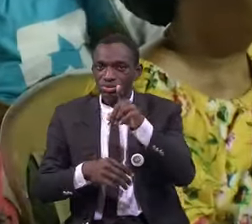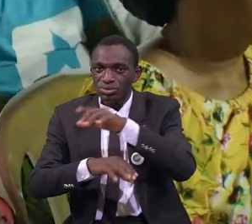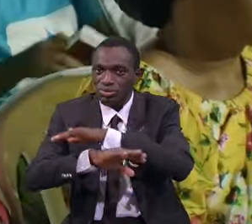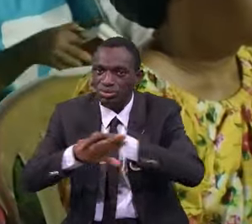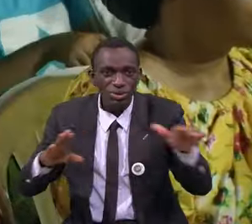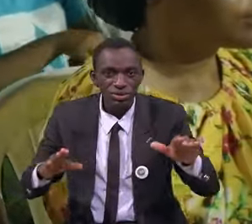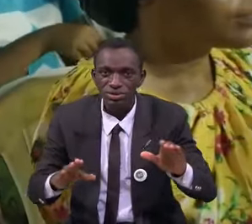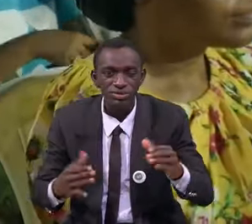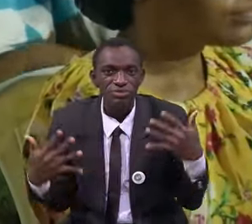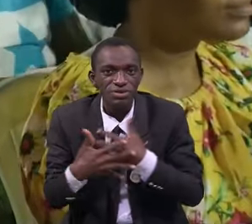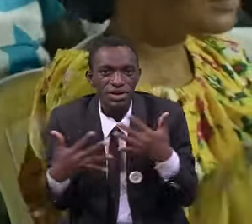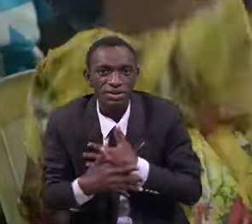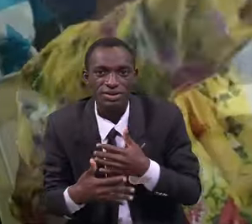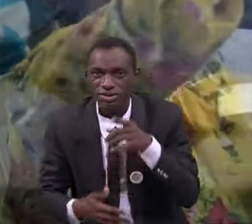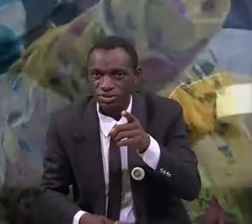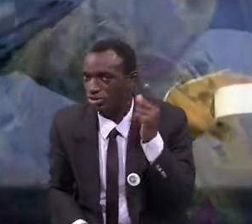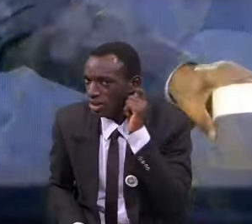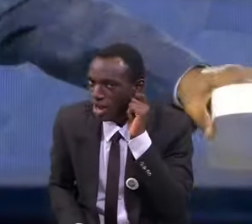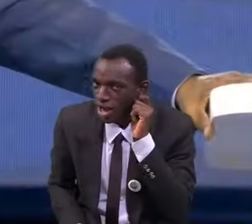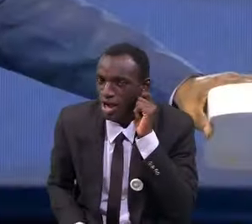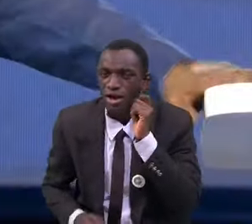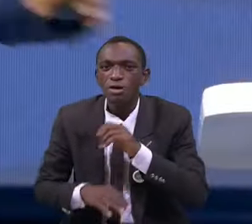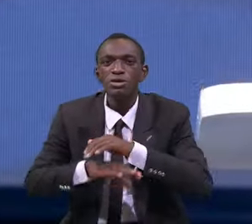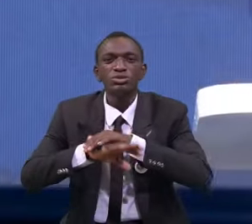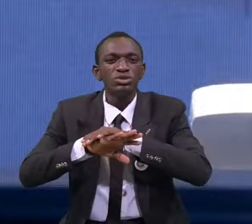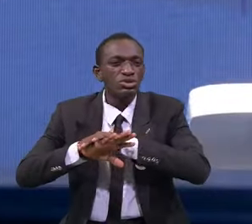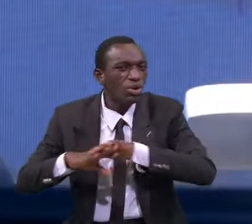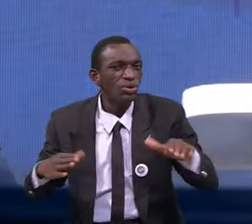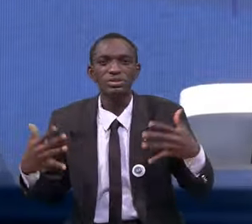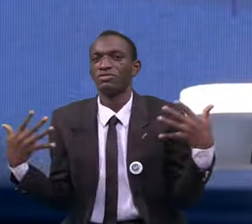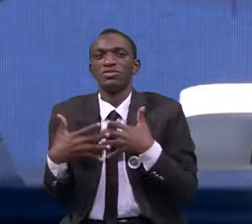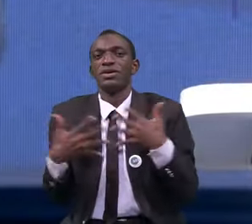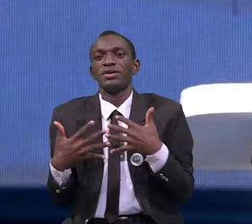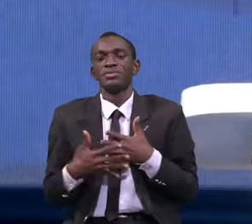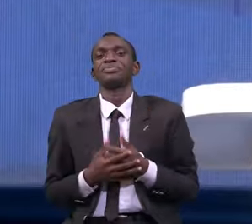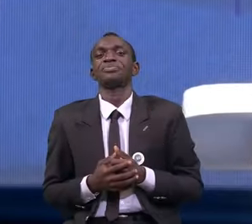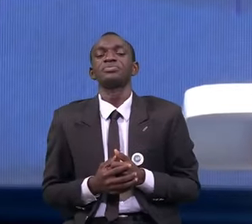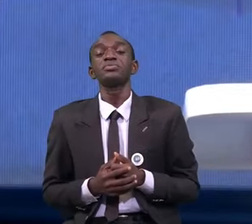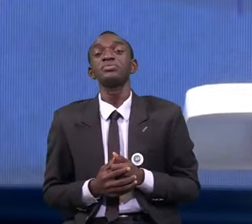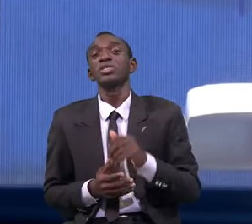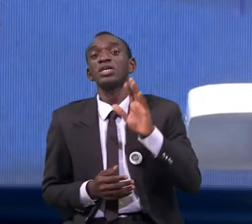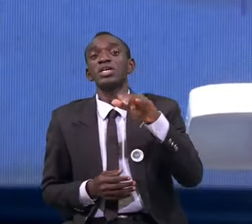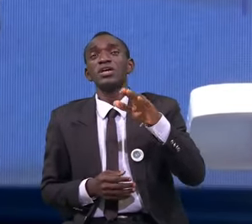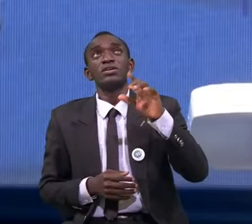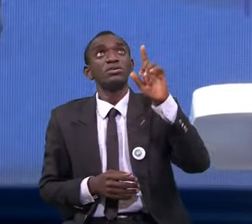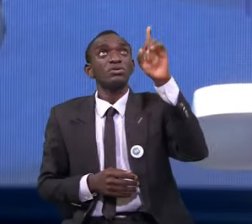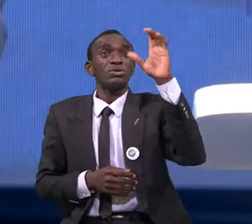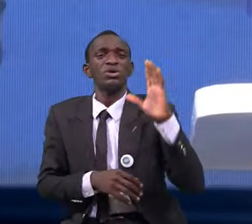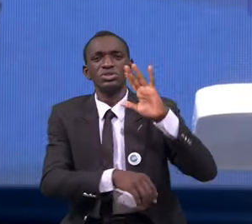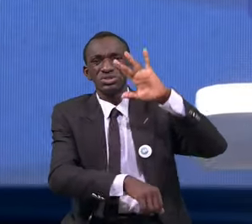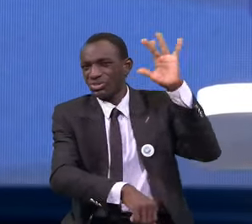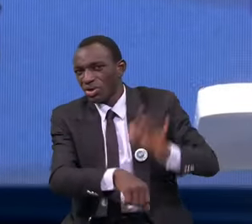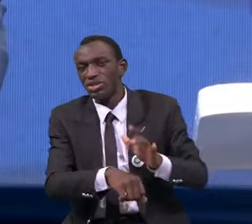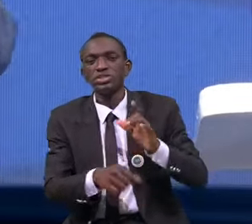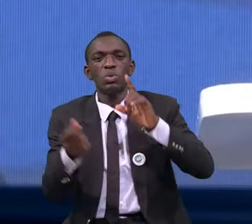Etula, be not afraid. A touch is coming